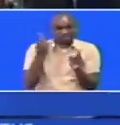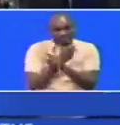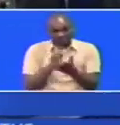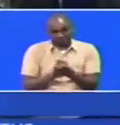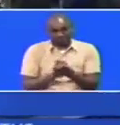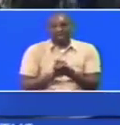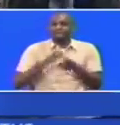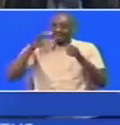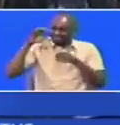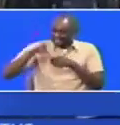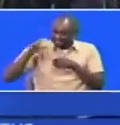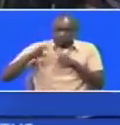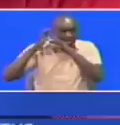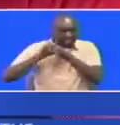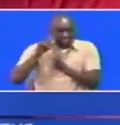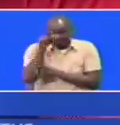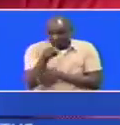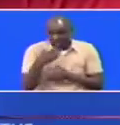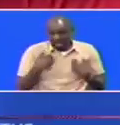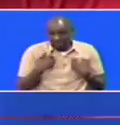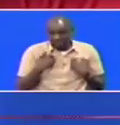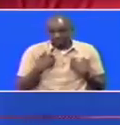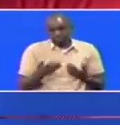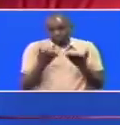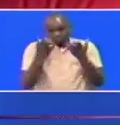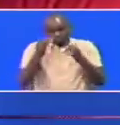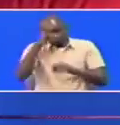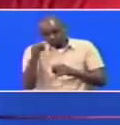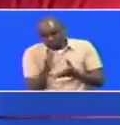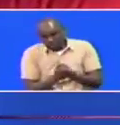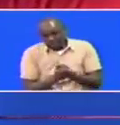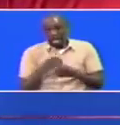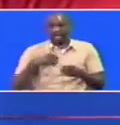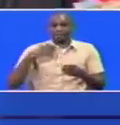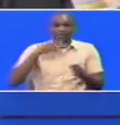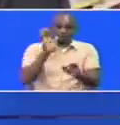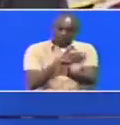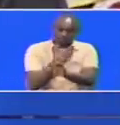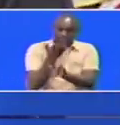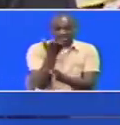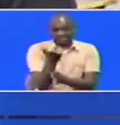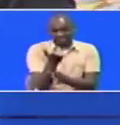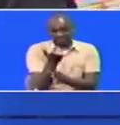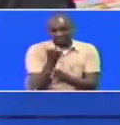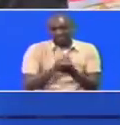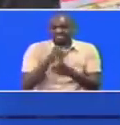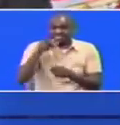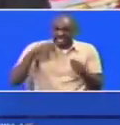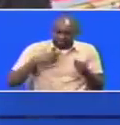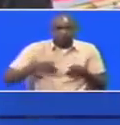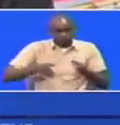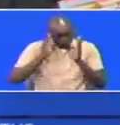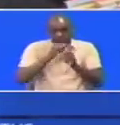Matatu culture has come in handy in the promotion of local art and homegrown music. This year's theme focused on road safety